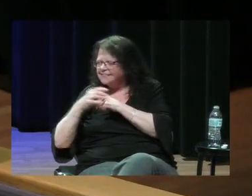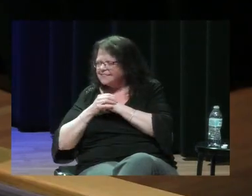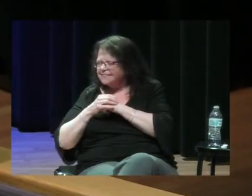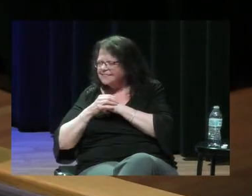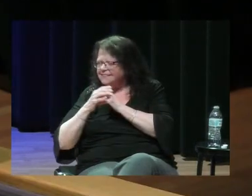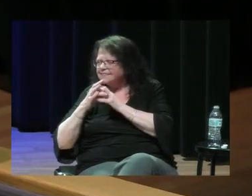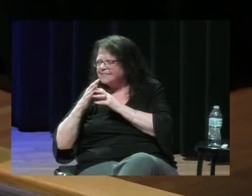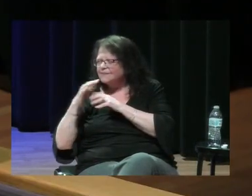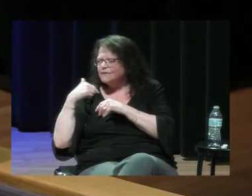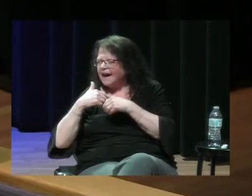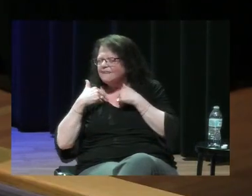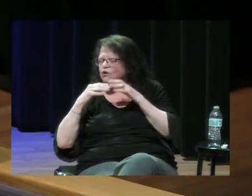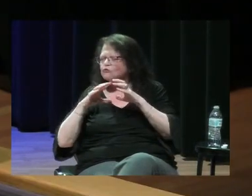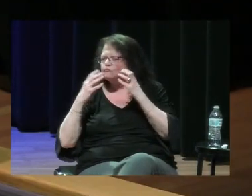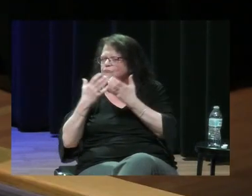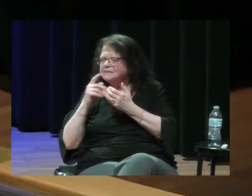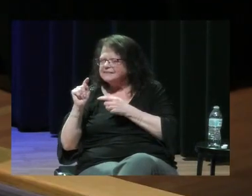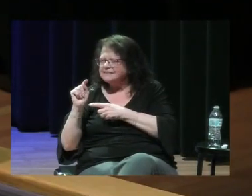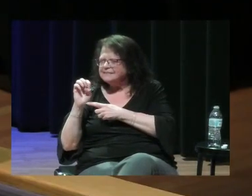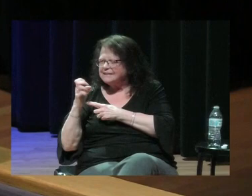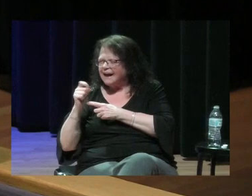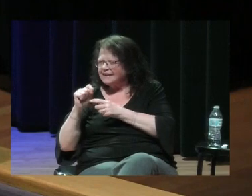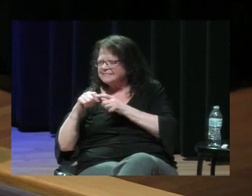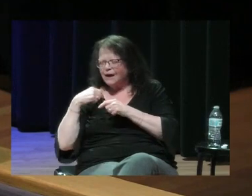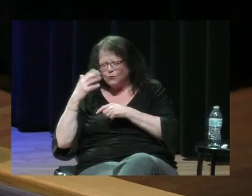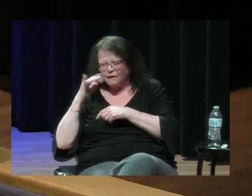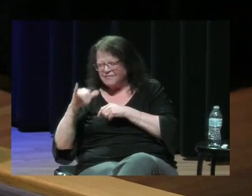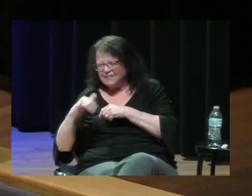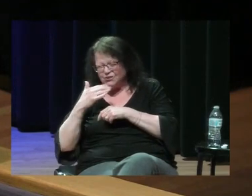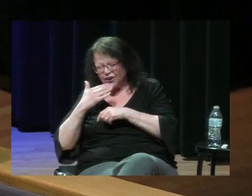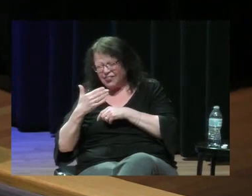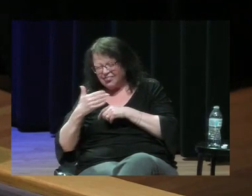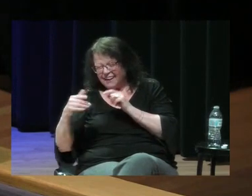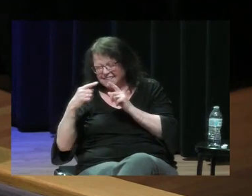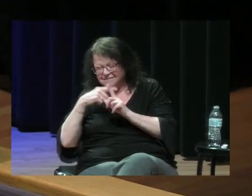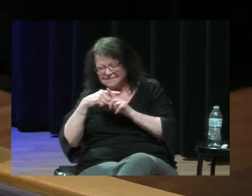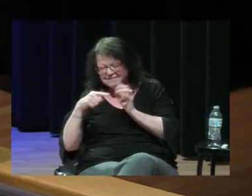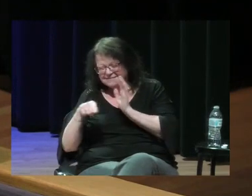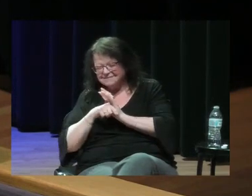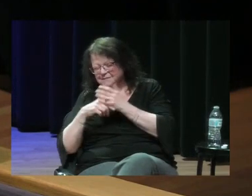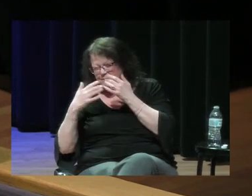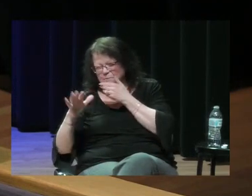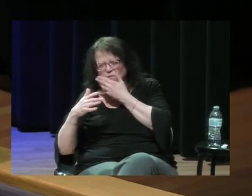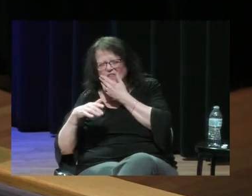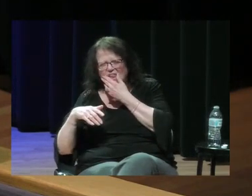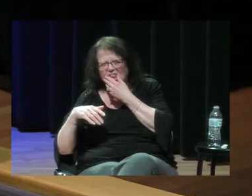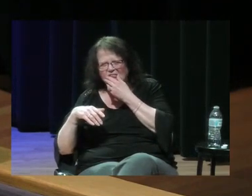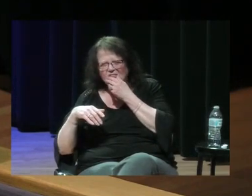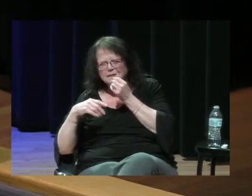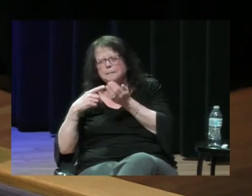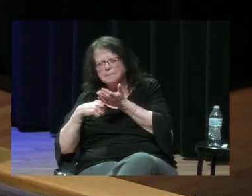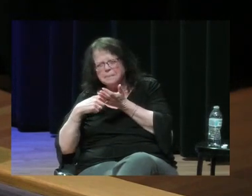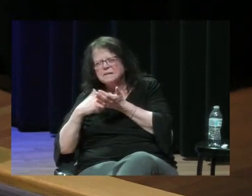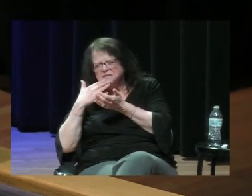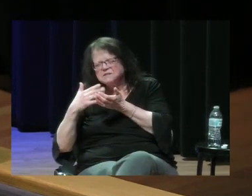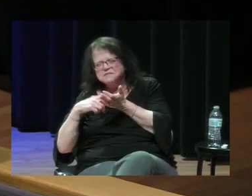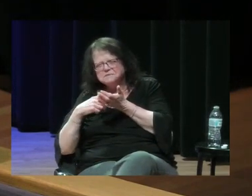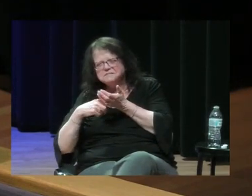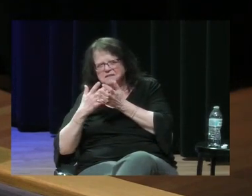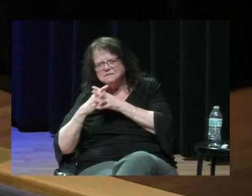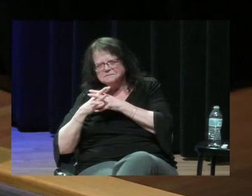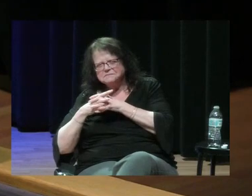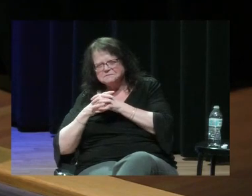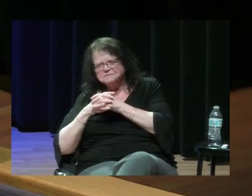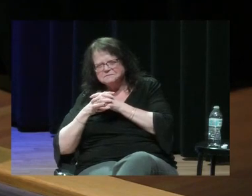We have a group text. I don't know if that's a good thing or not. Some days it is, sometimes it's not. And my aunt